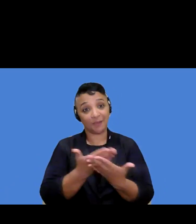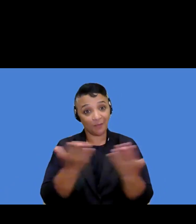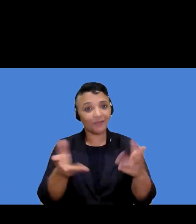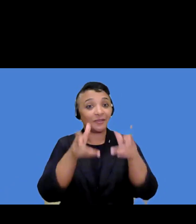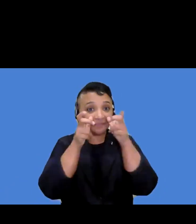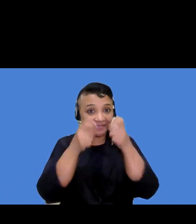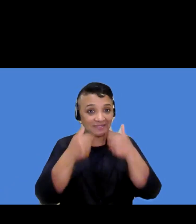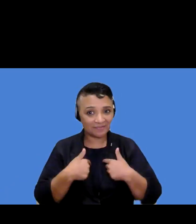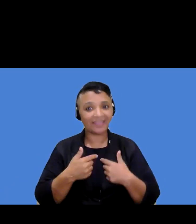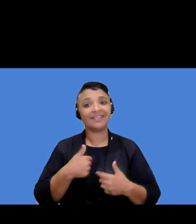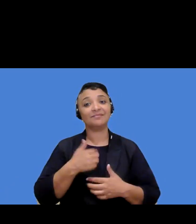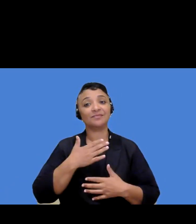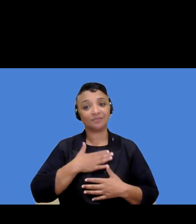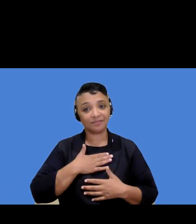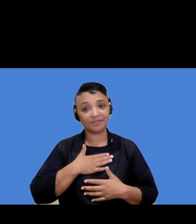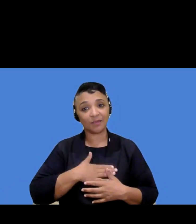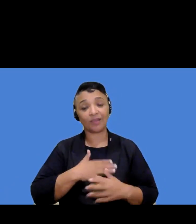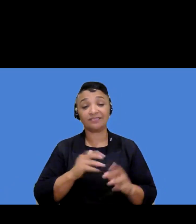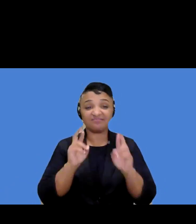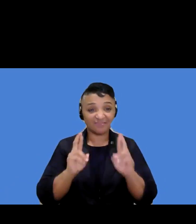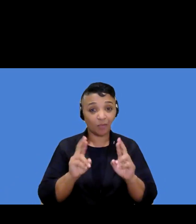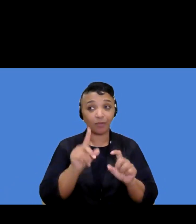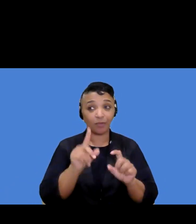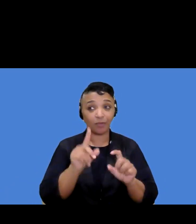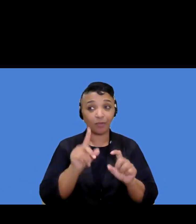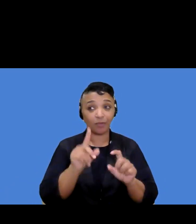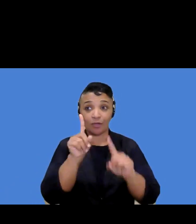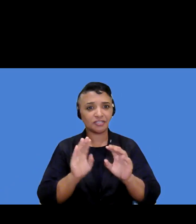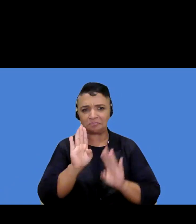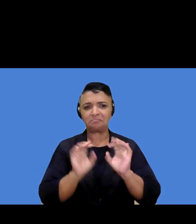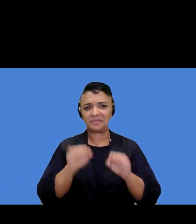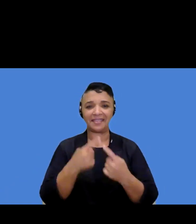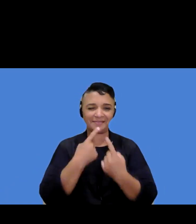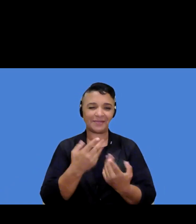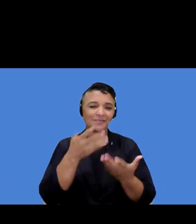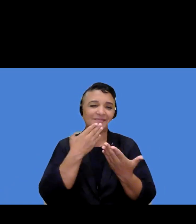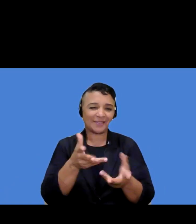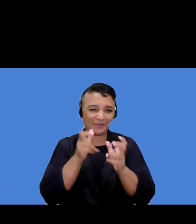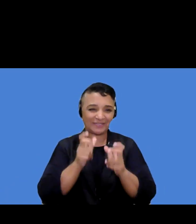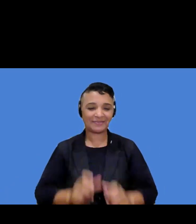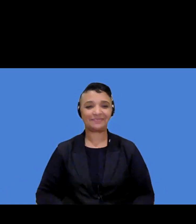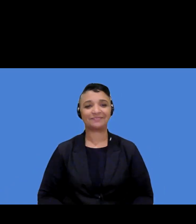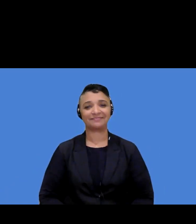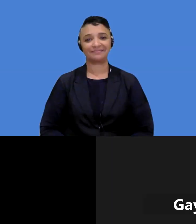and I would like to hope to answer your further queries. Thank you for listening me.